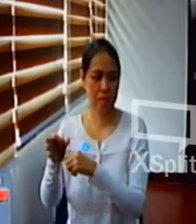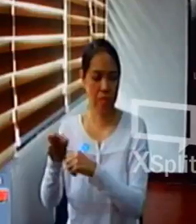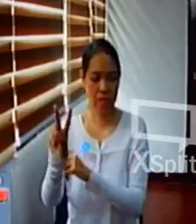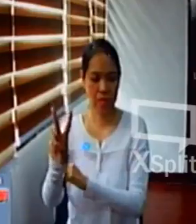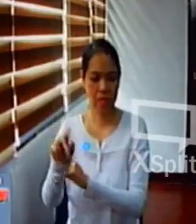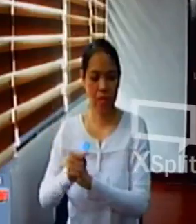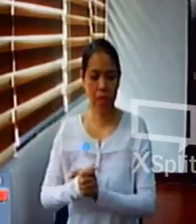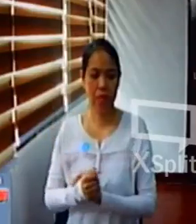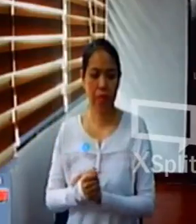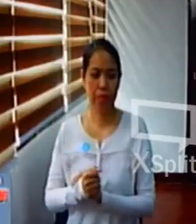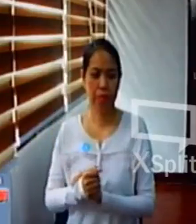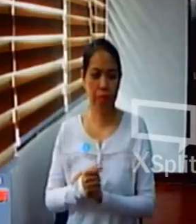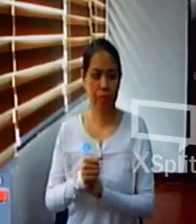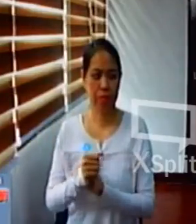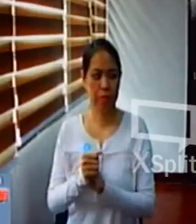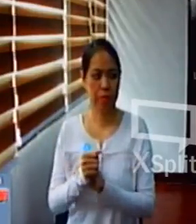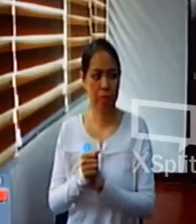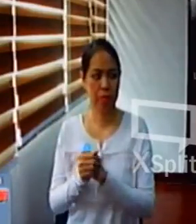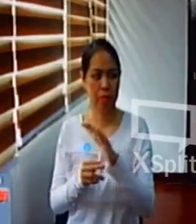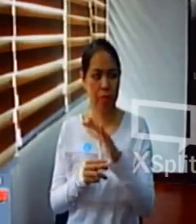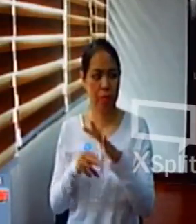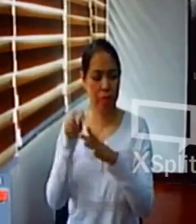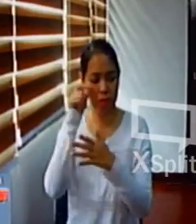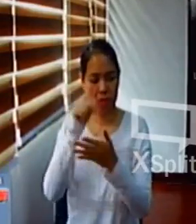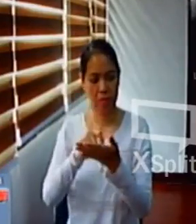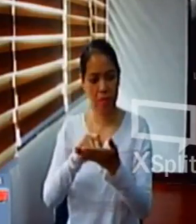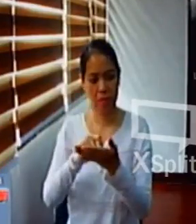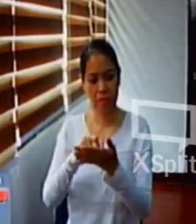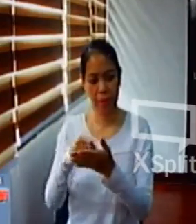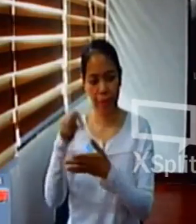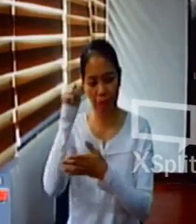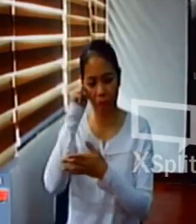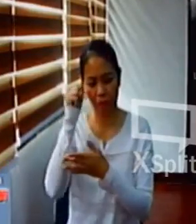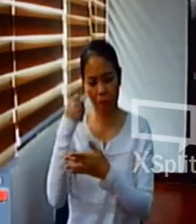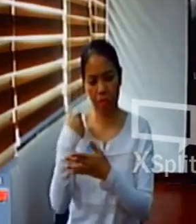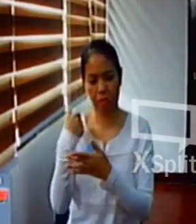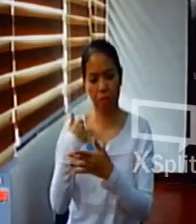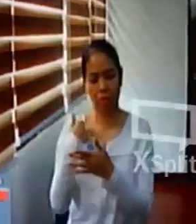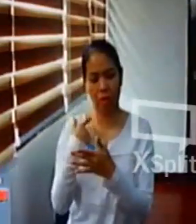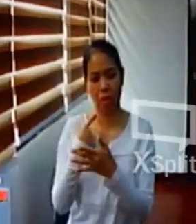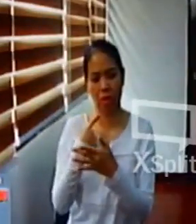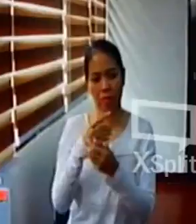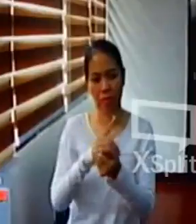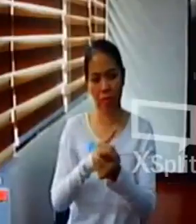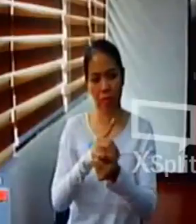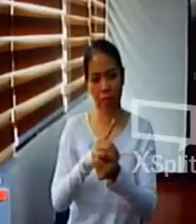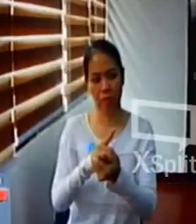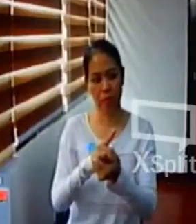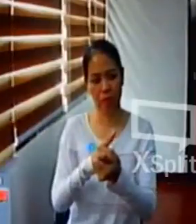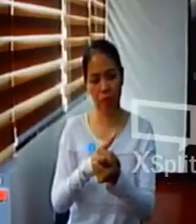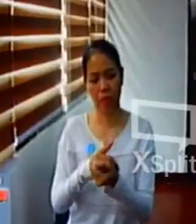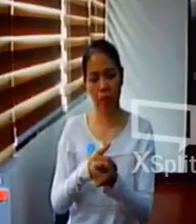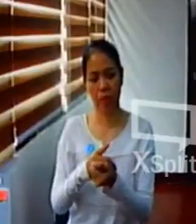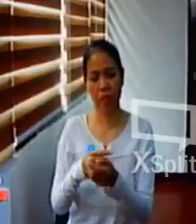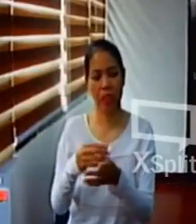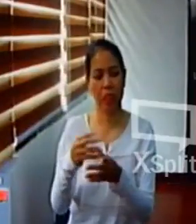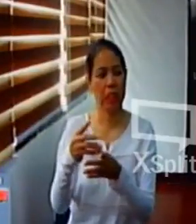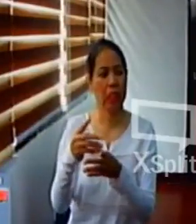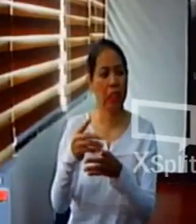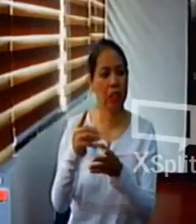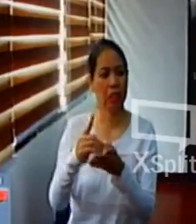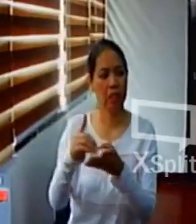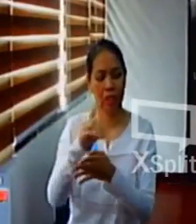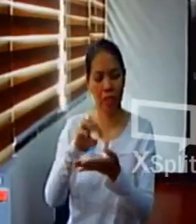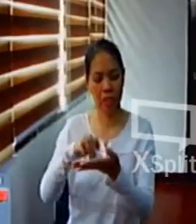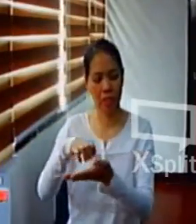1992. Yusek Serrano also has a postdoctoral degree in agricultural economics.